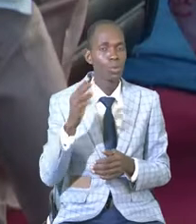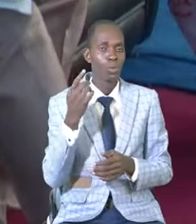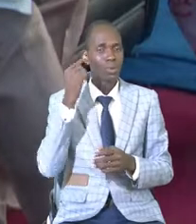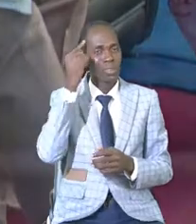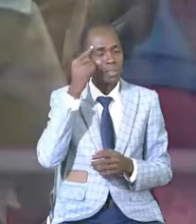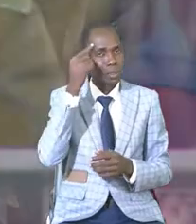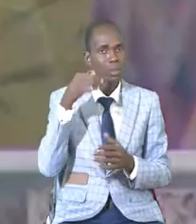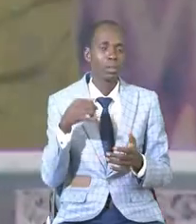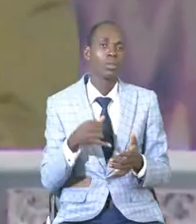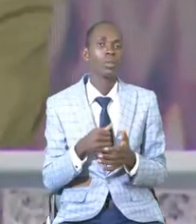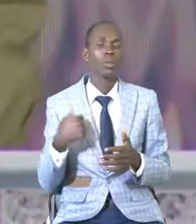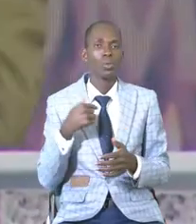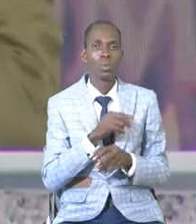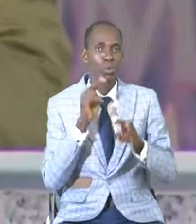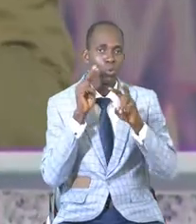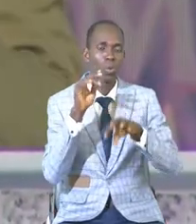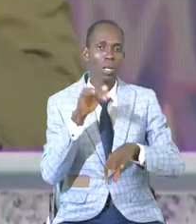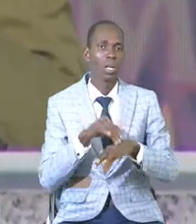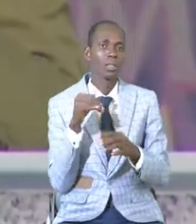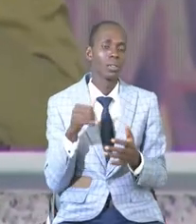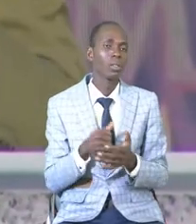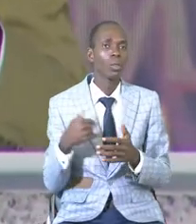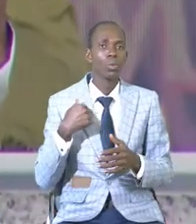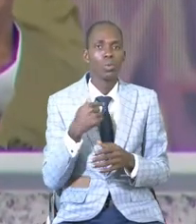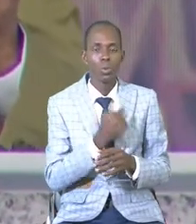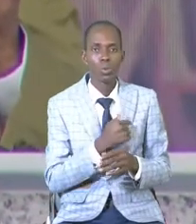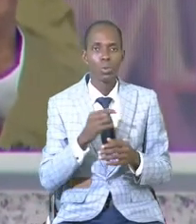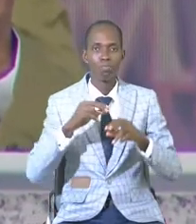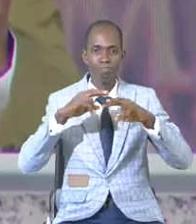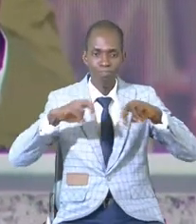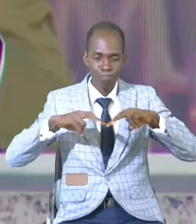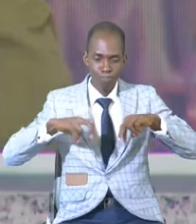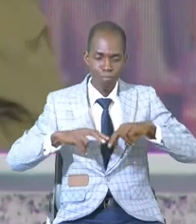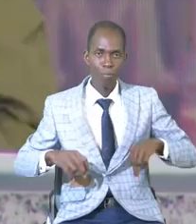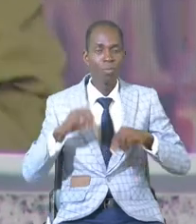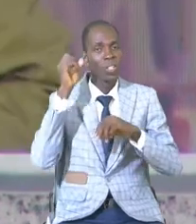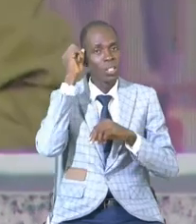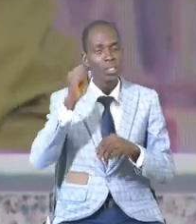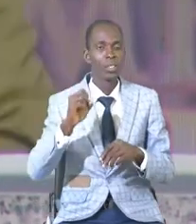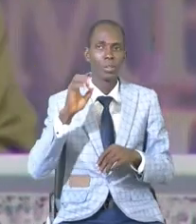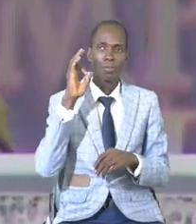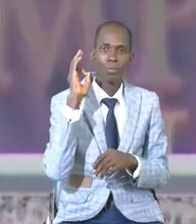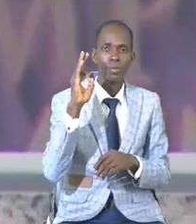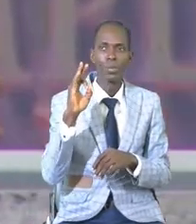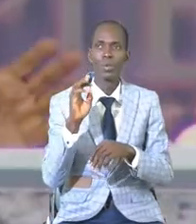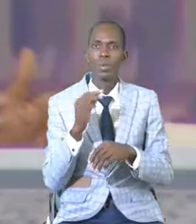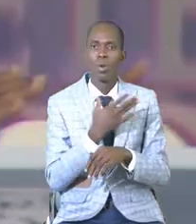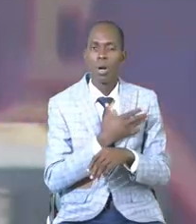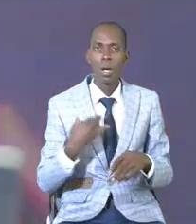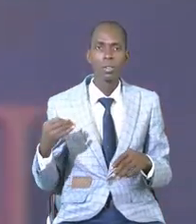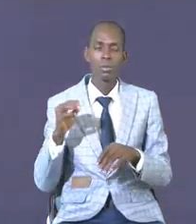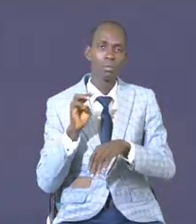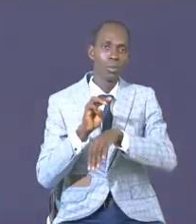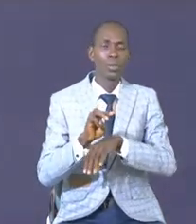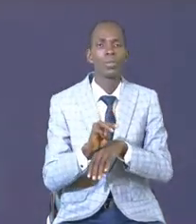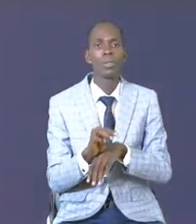we should look at him. It says we should analyze his ministry, administration unto us. It says